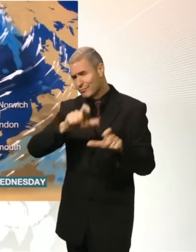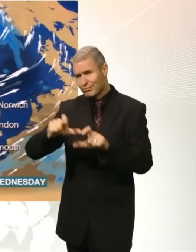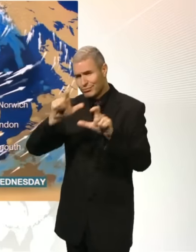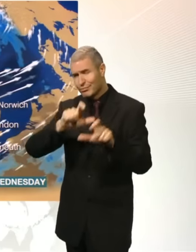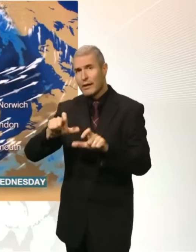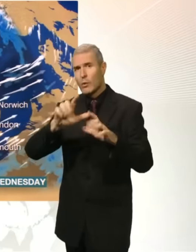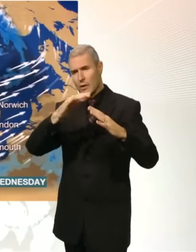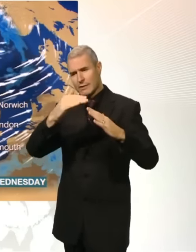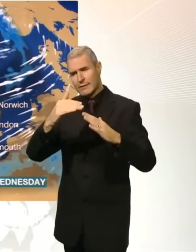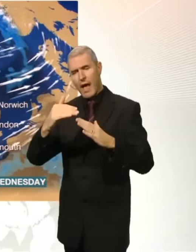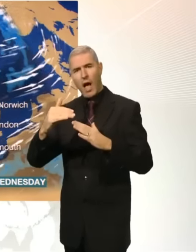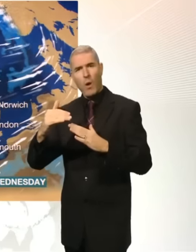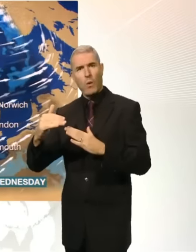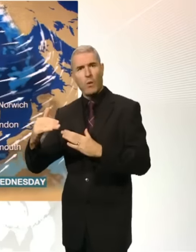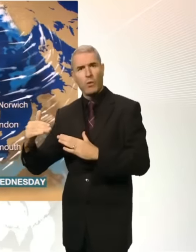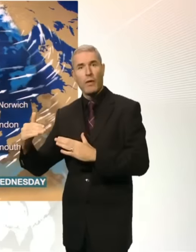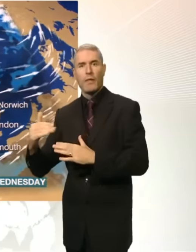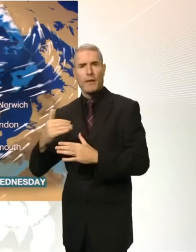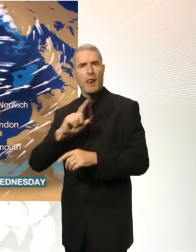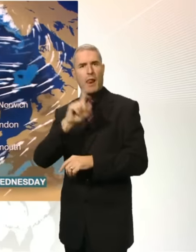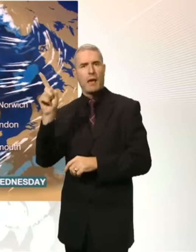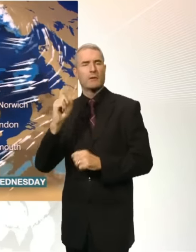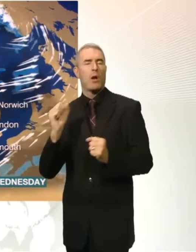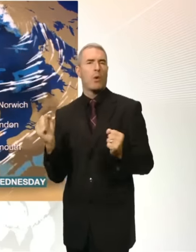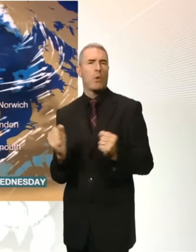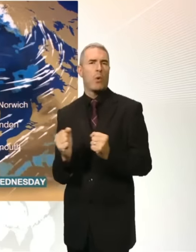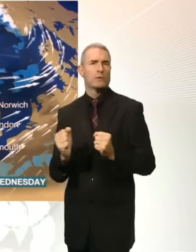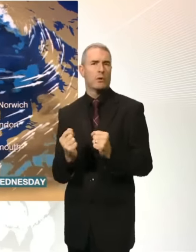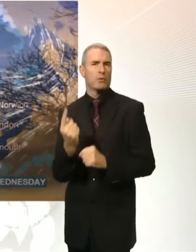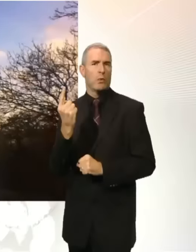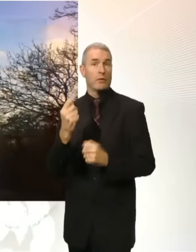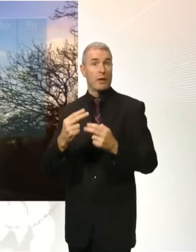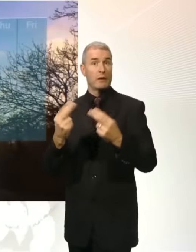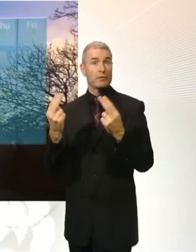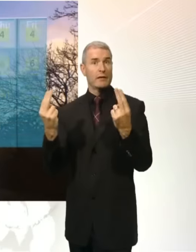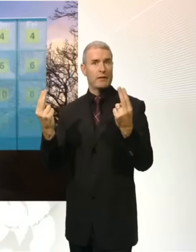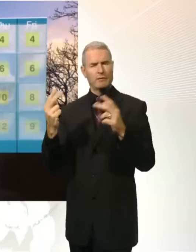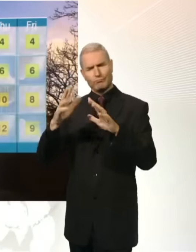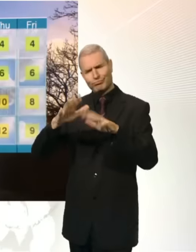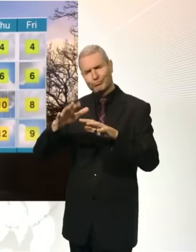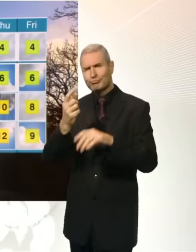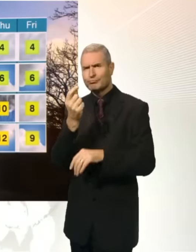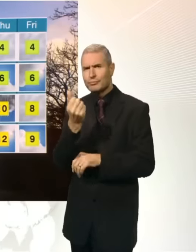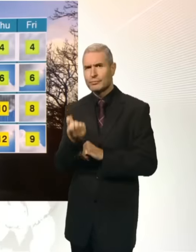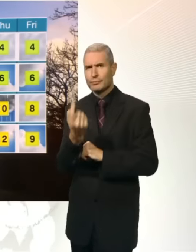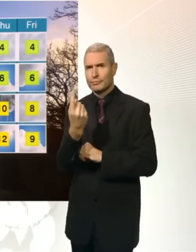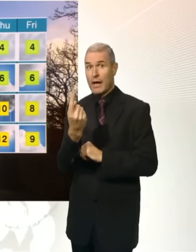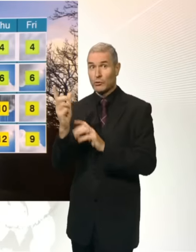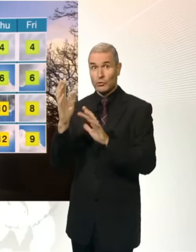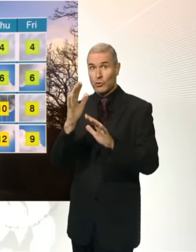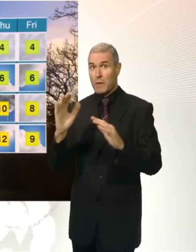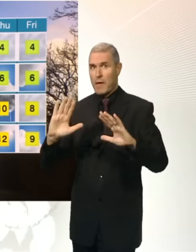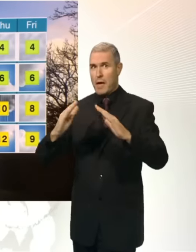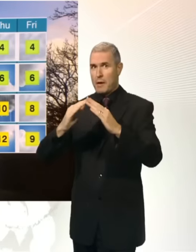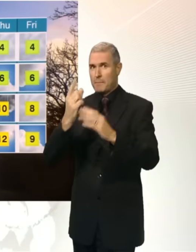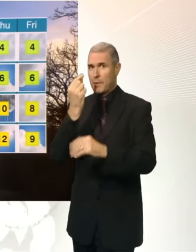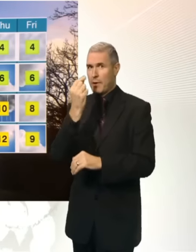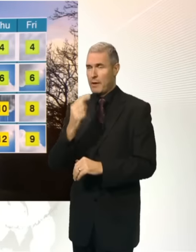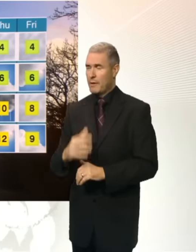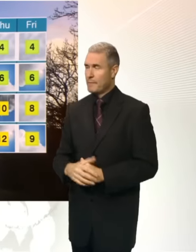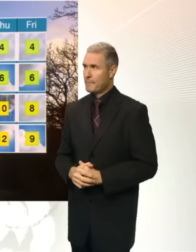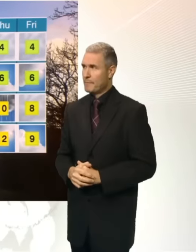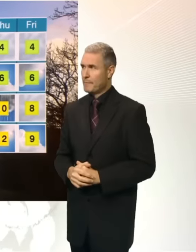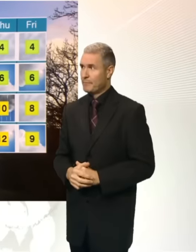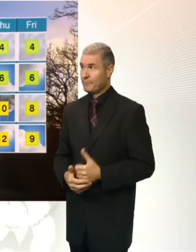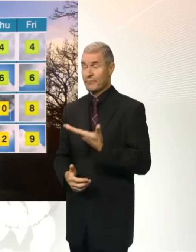it moves southwards, it'll introduce much colder air to northern areas, but here brighter with a few showers, but notice some wintriness over the high ground. By